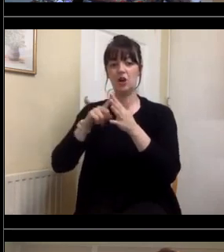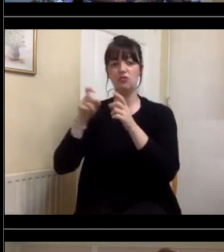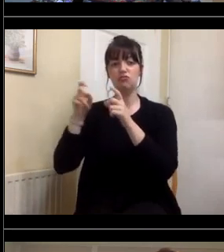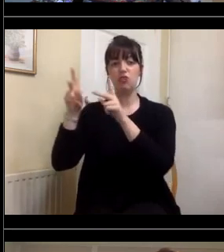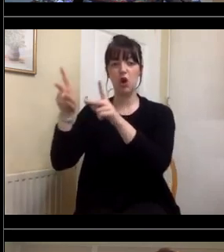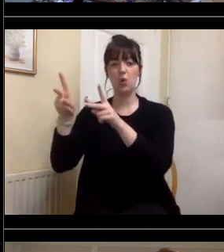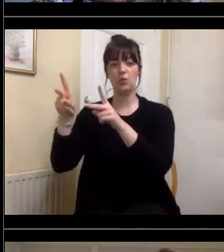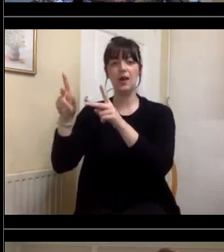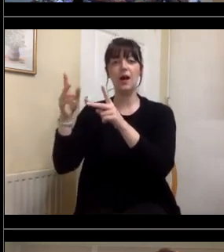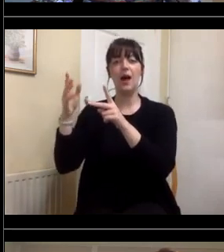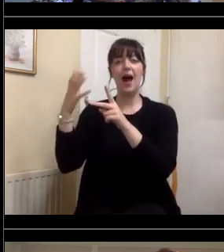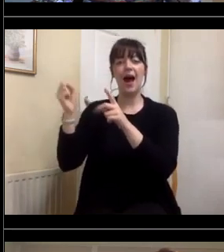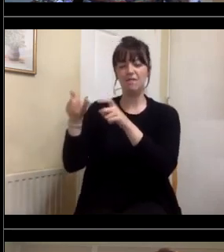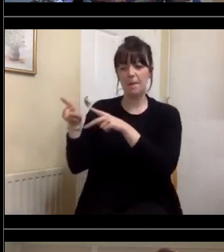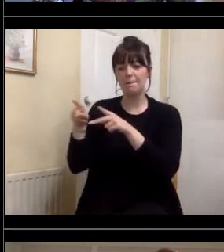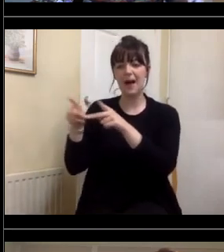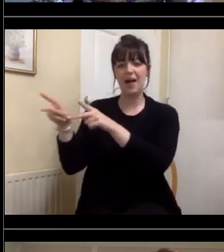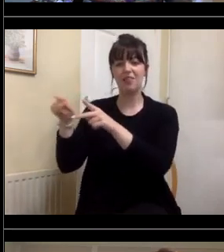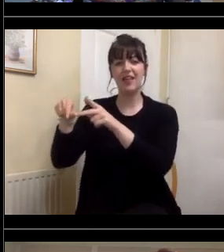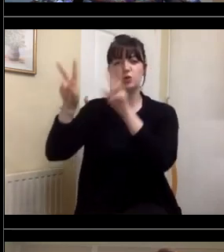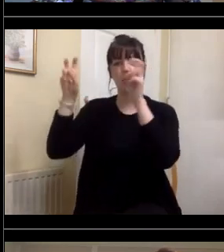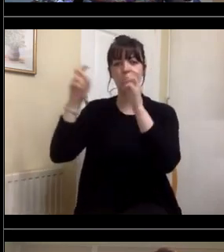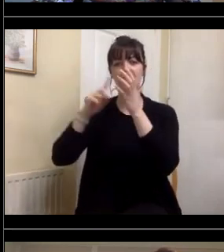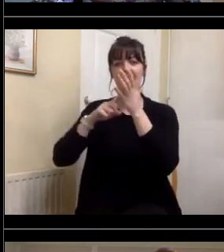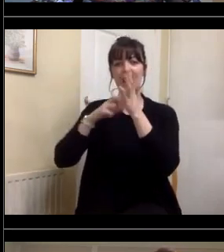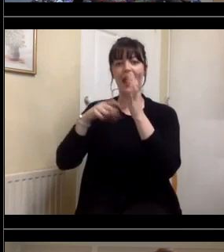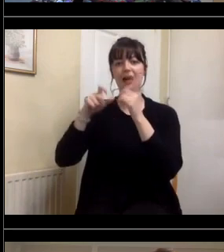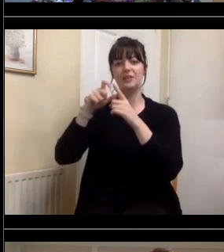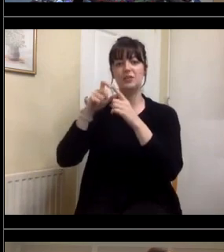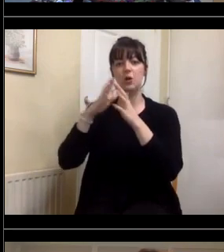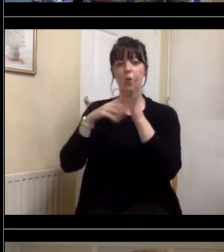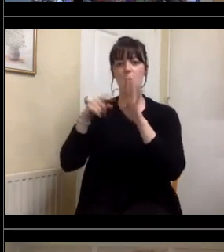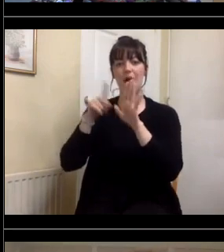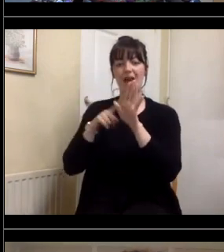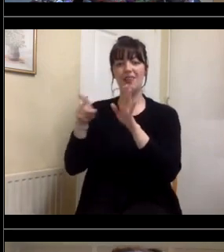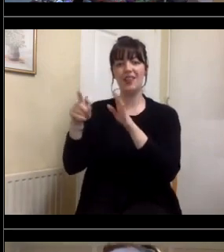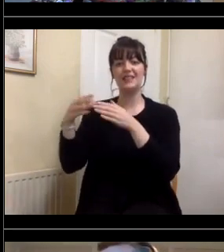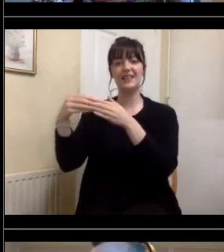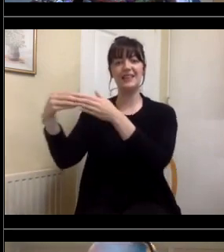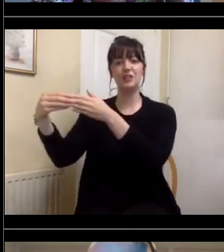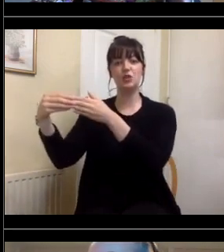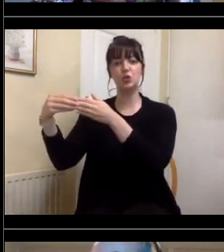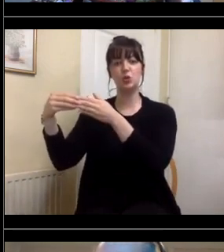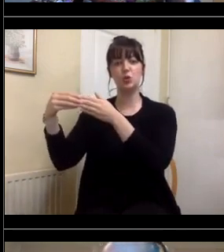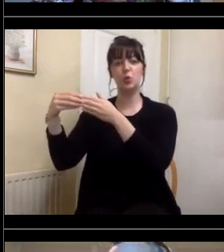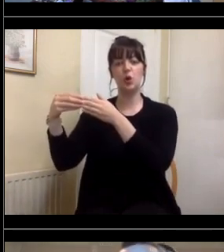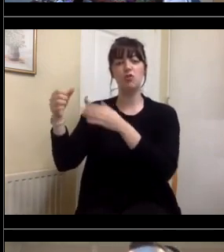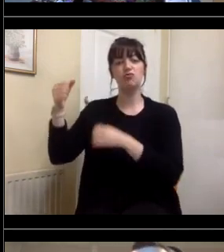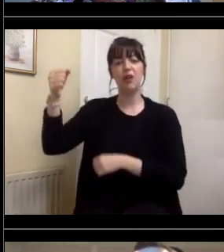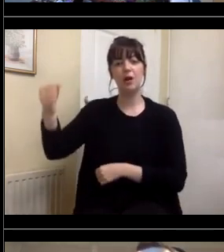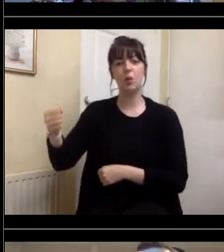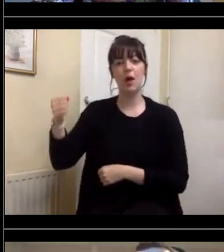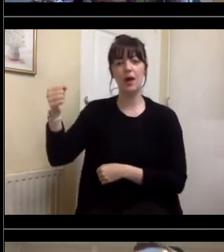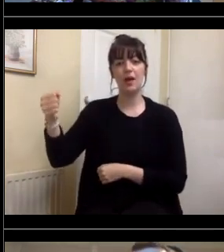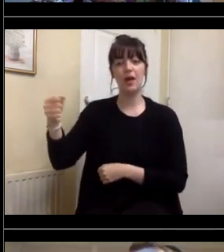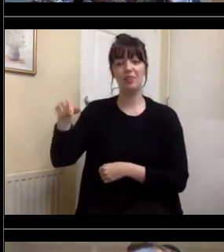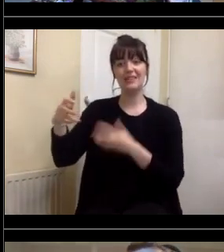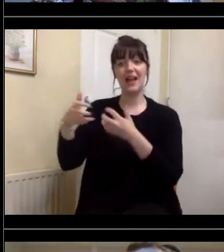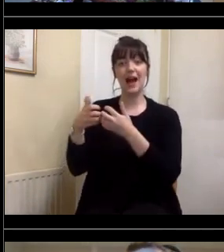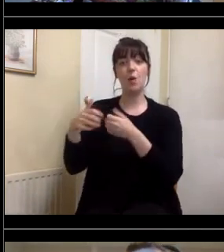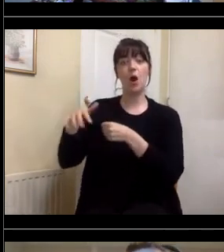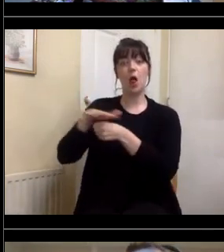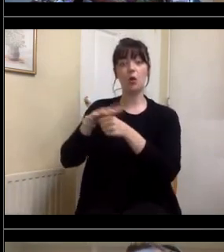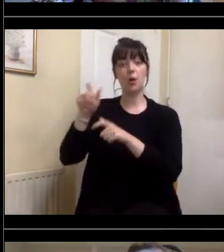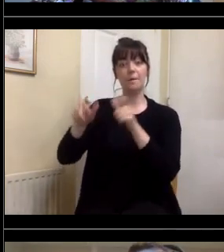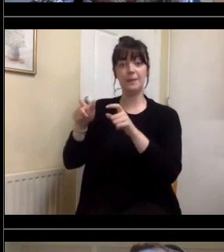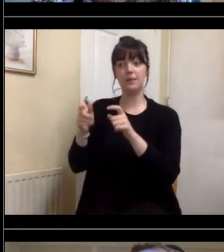the Landway, leading to the railway and across the canal. This is local people's way to the Thames.